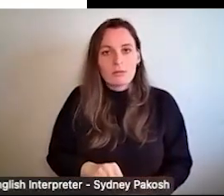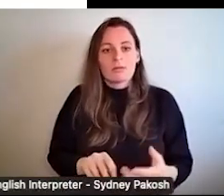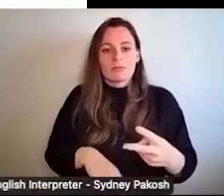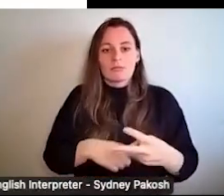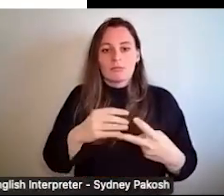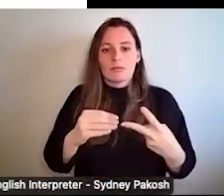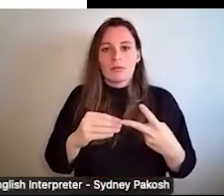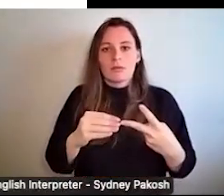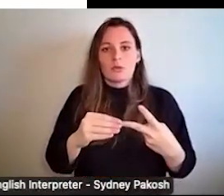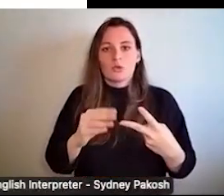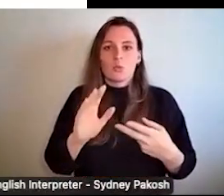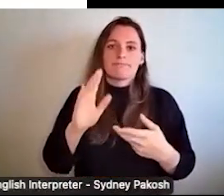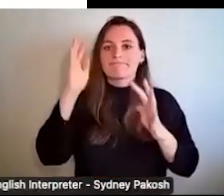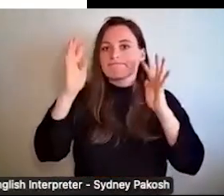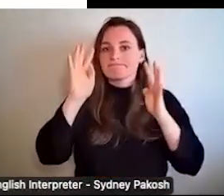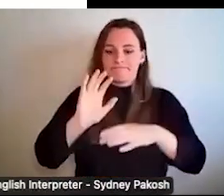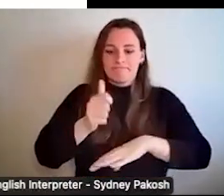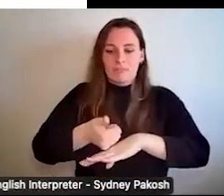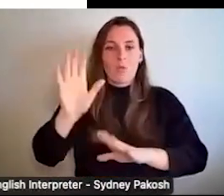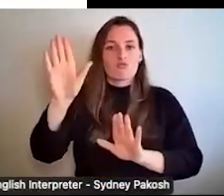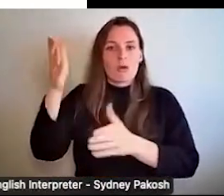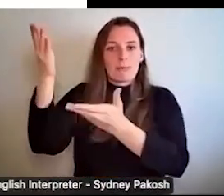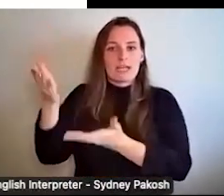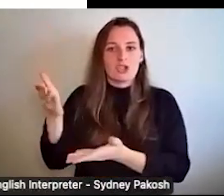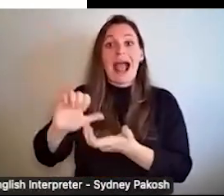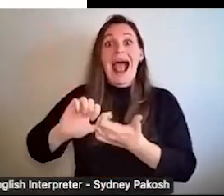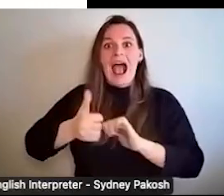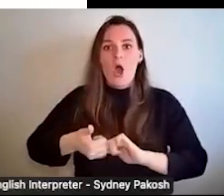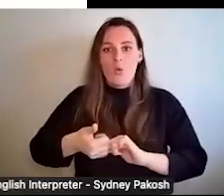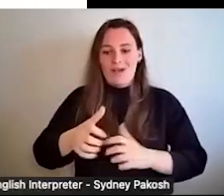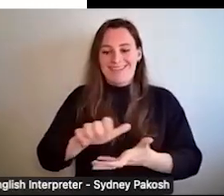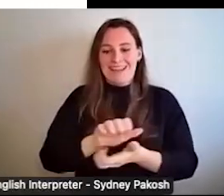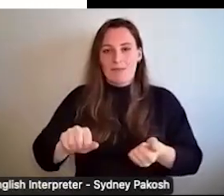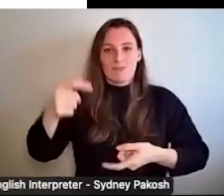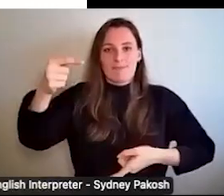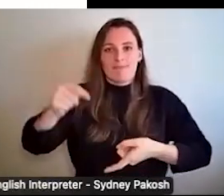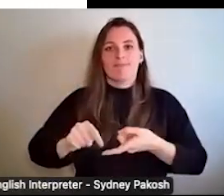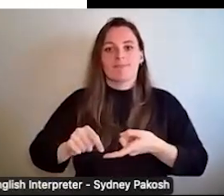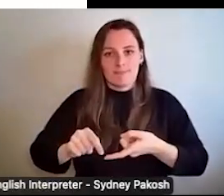set of recommendations to reduce the risk of this damage.